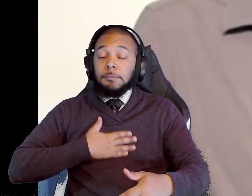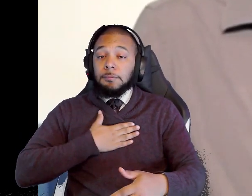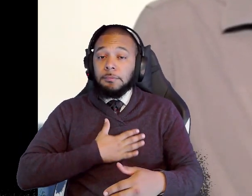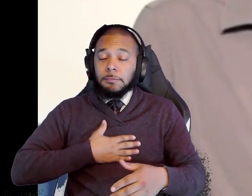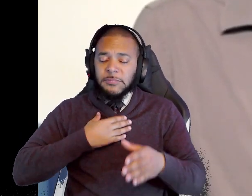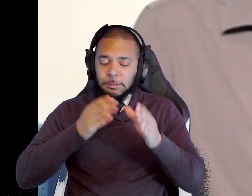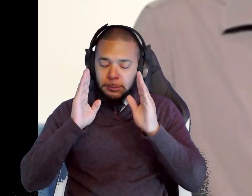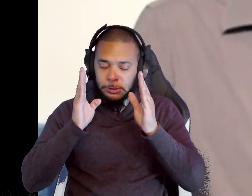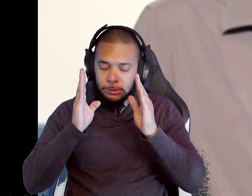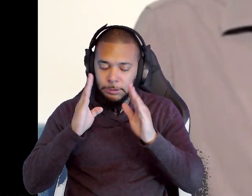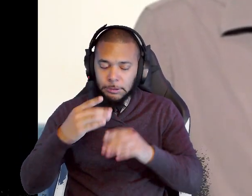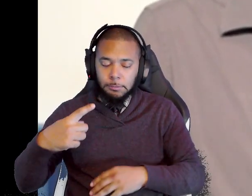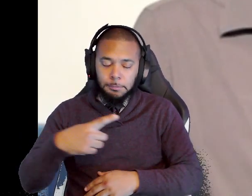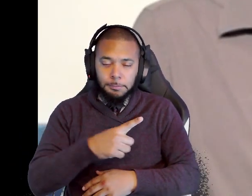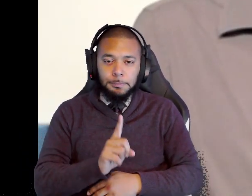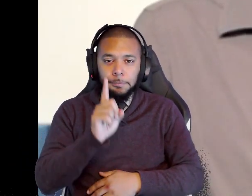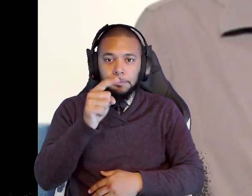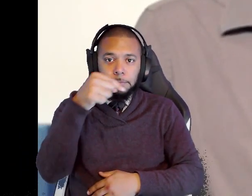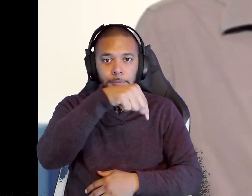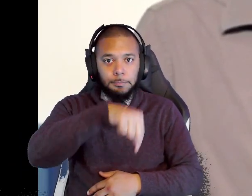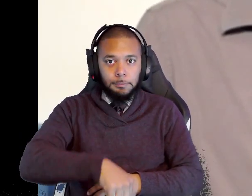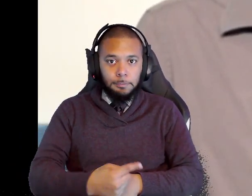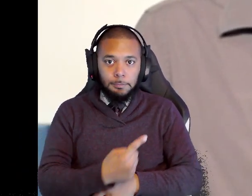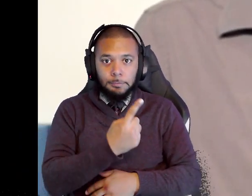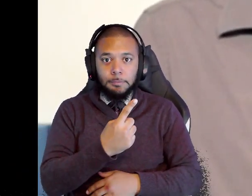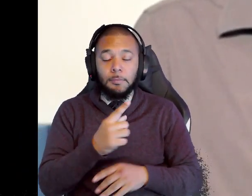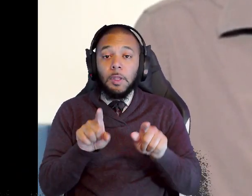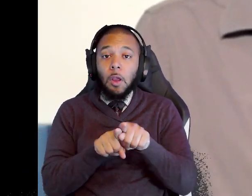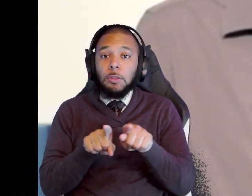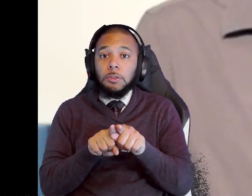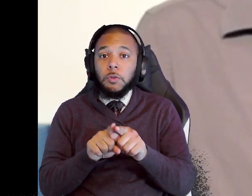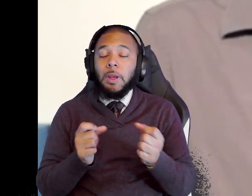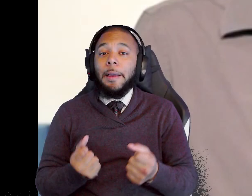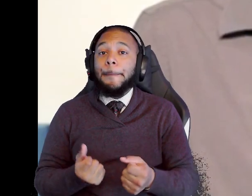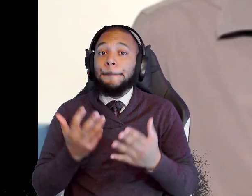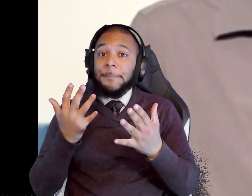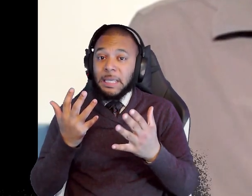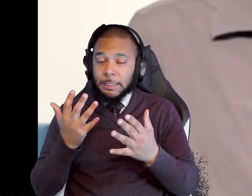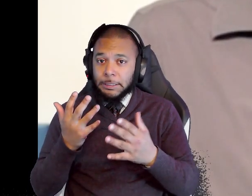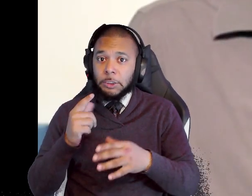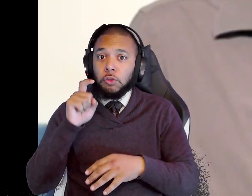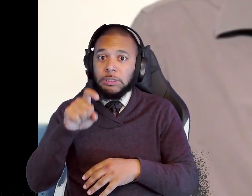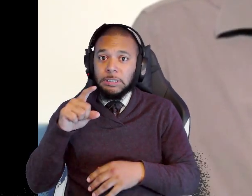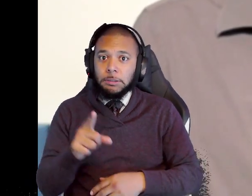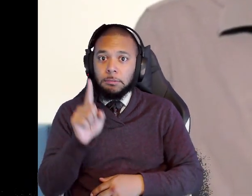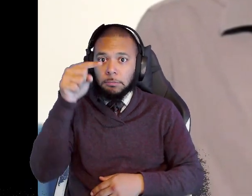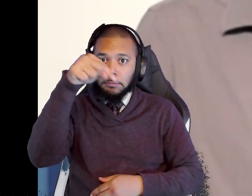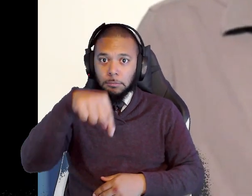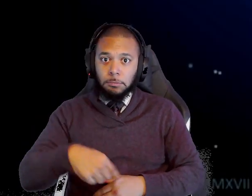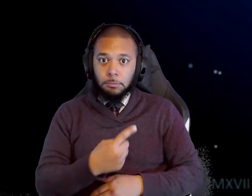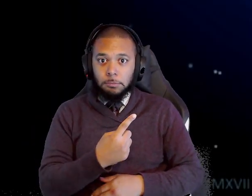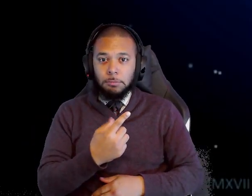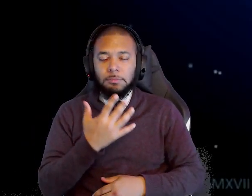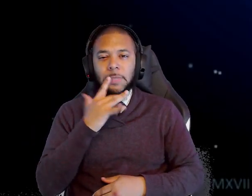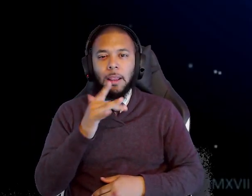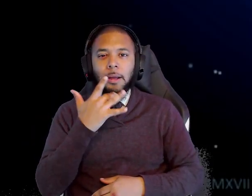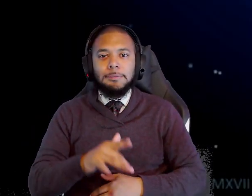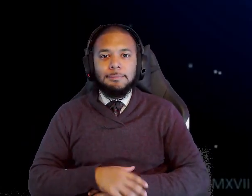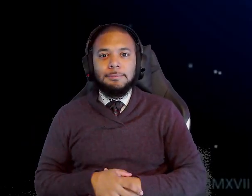which direction you're moving and how many times you need to move in that direction good luck